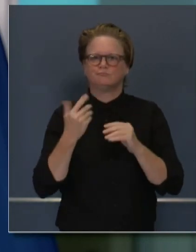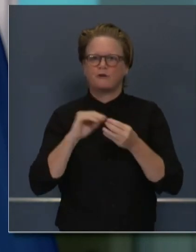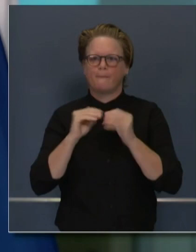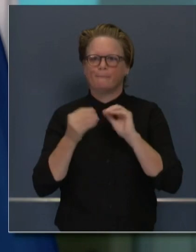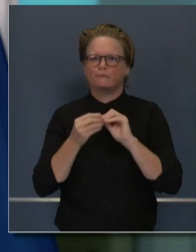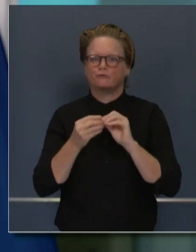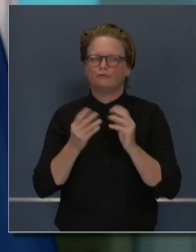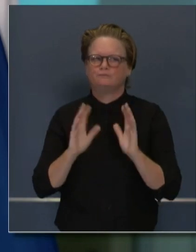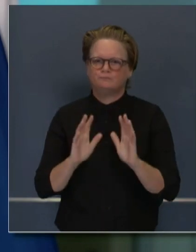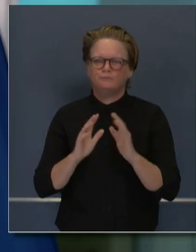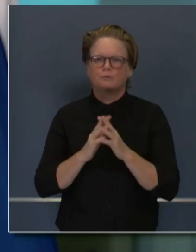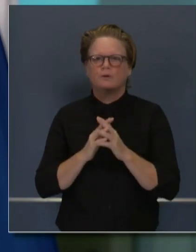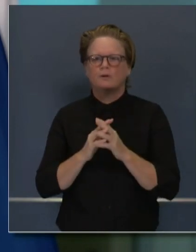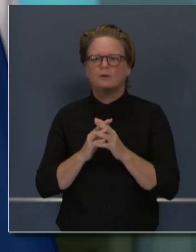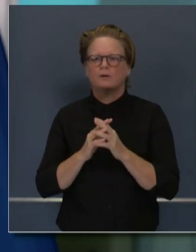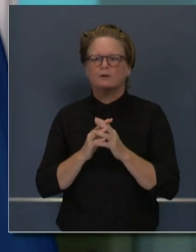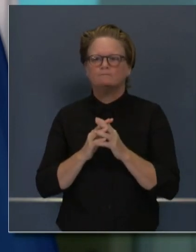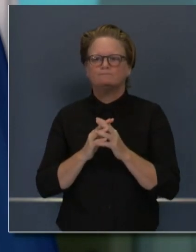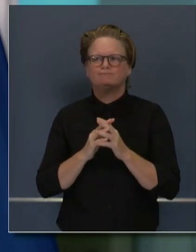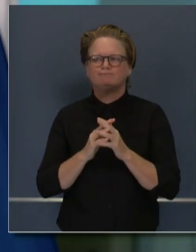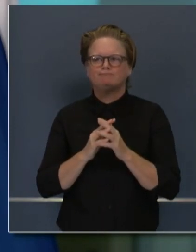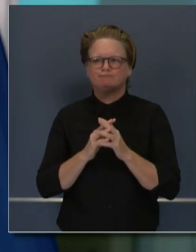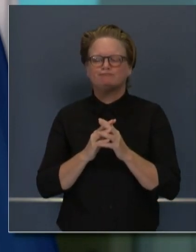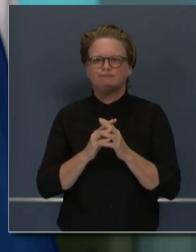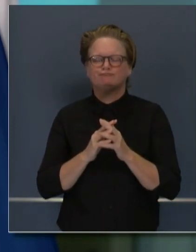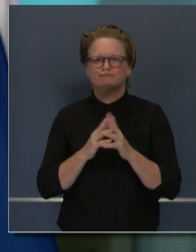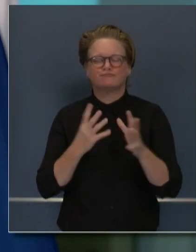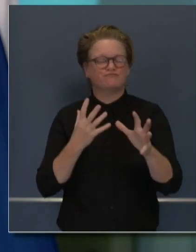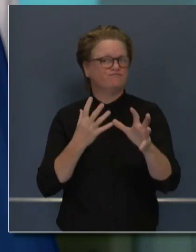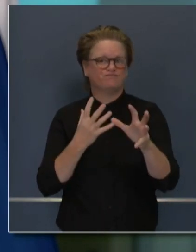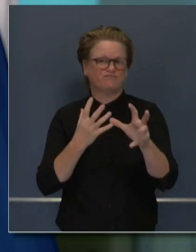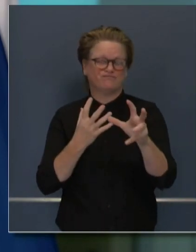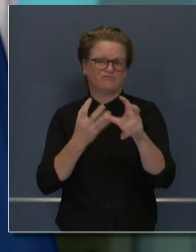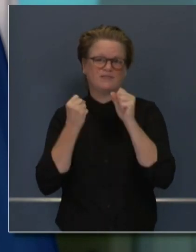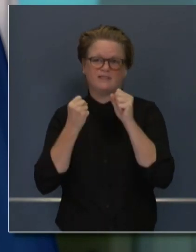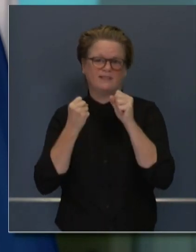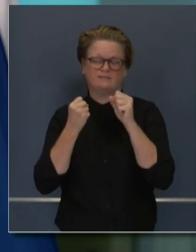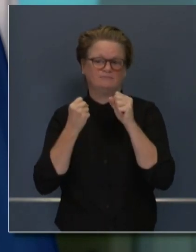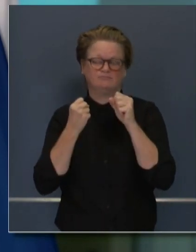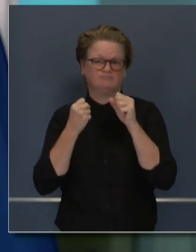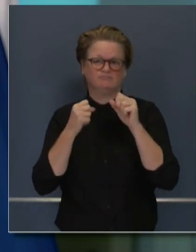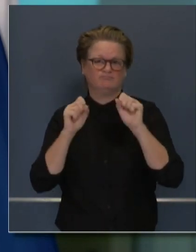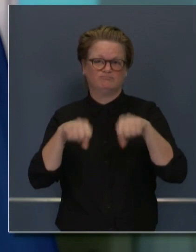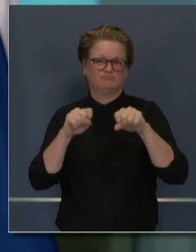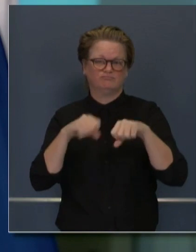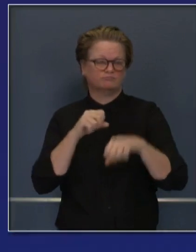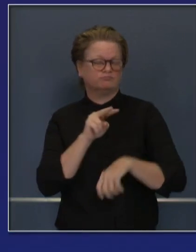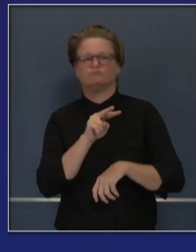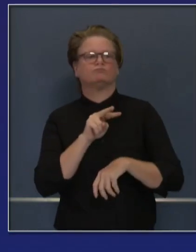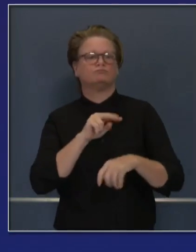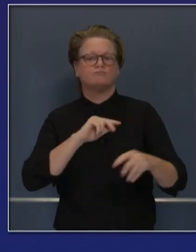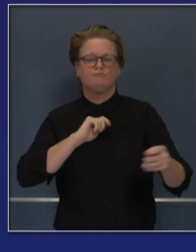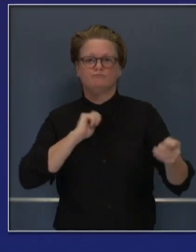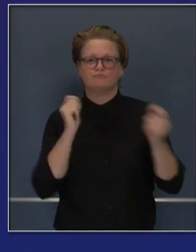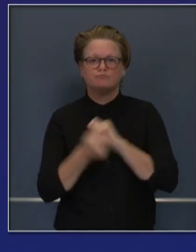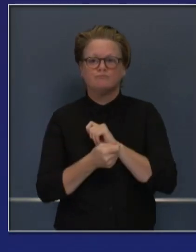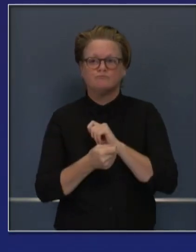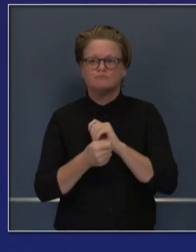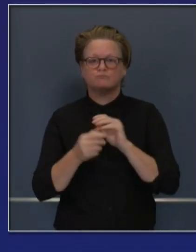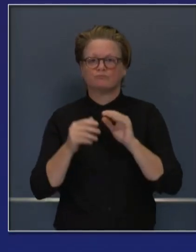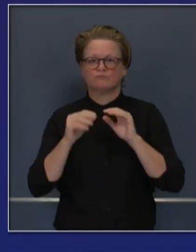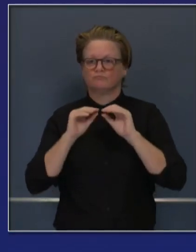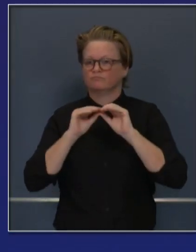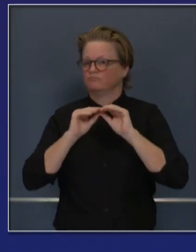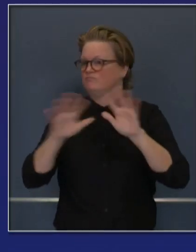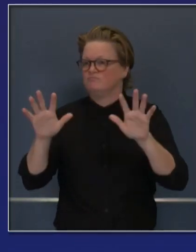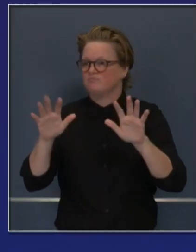this rapid rise in cases, this significant change in transmission, not just in a couple of